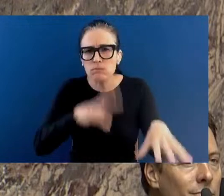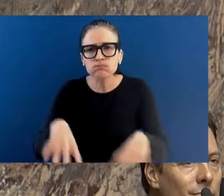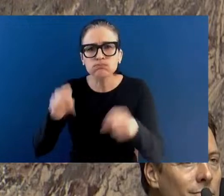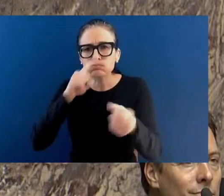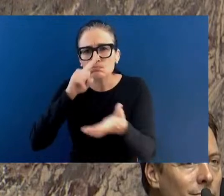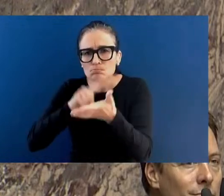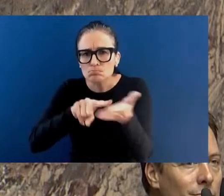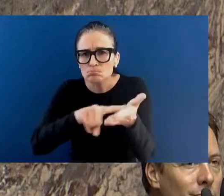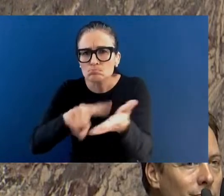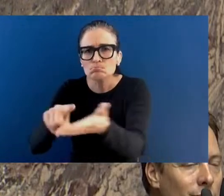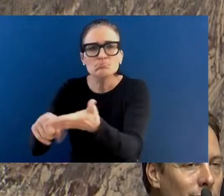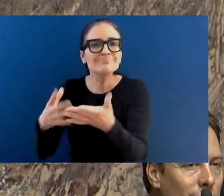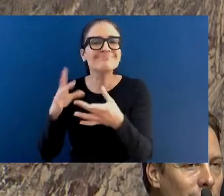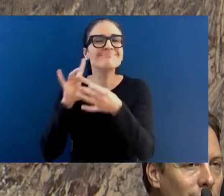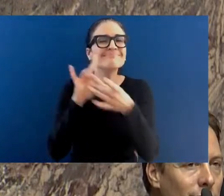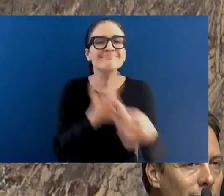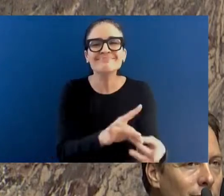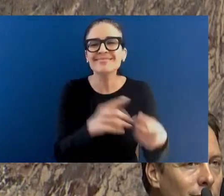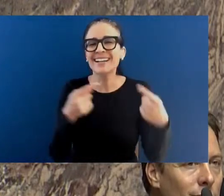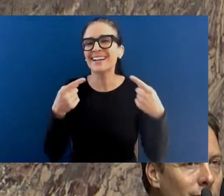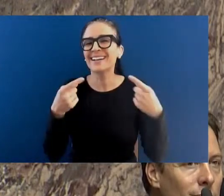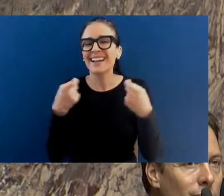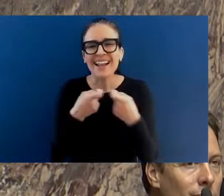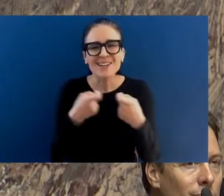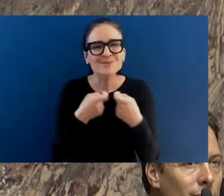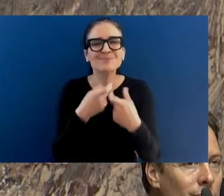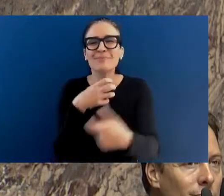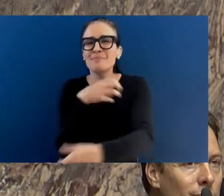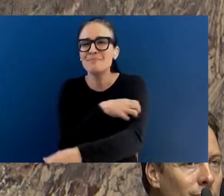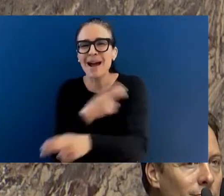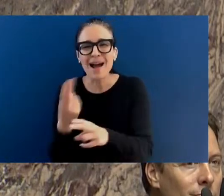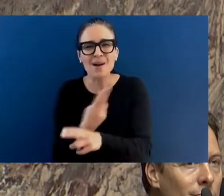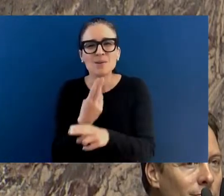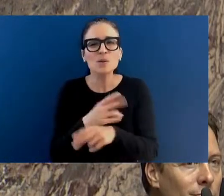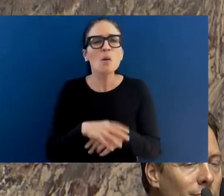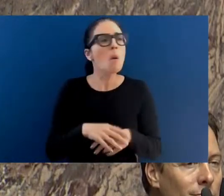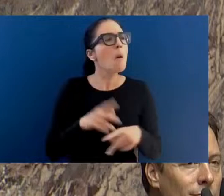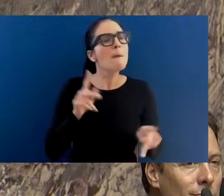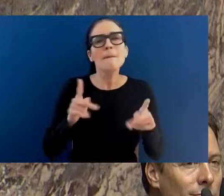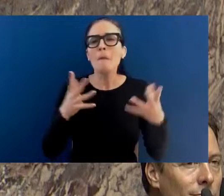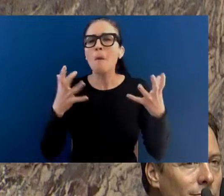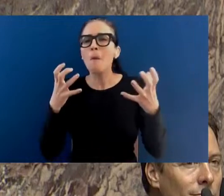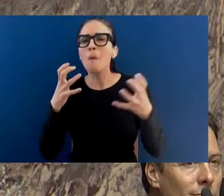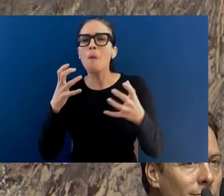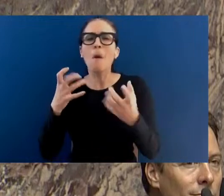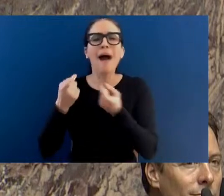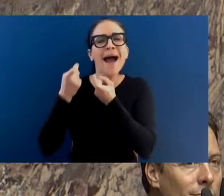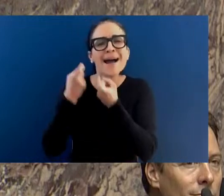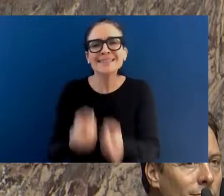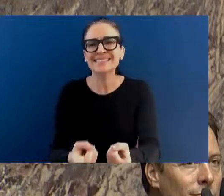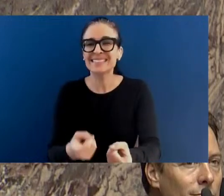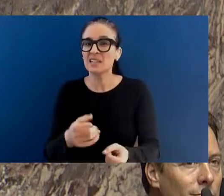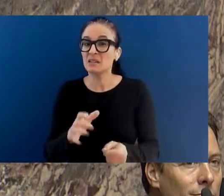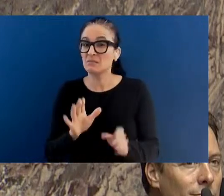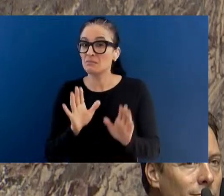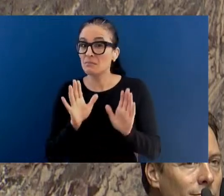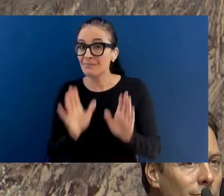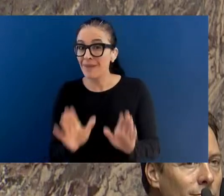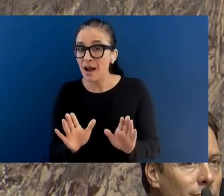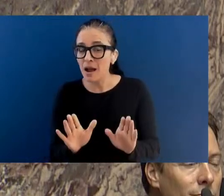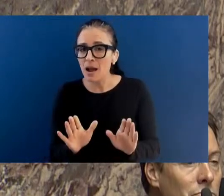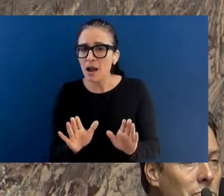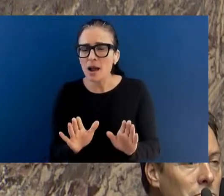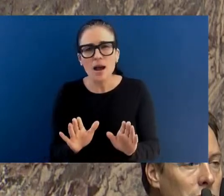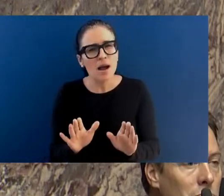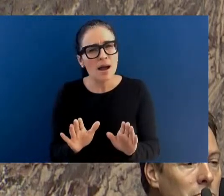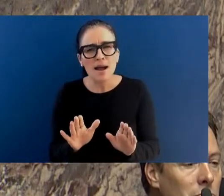But in reality, there is no targeted monitoring done on any of BC's BC's volcanoes, and there's 30